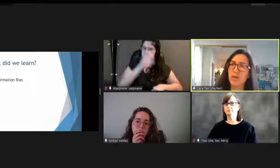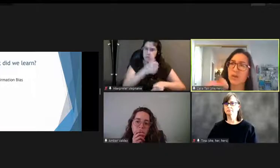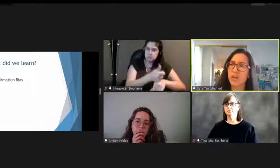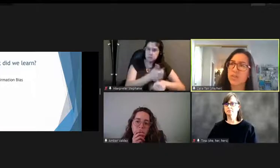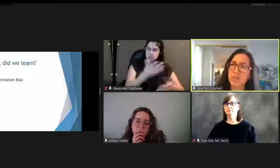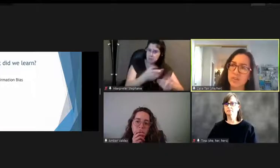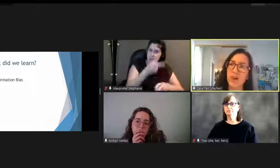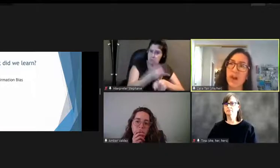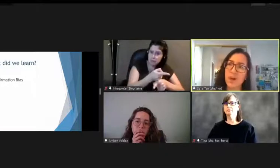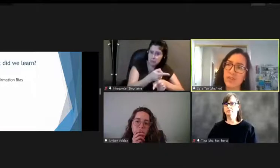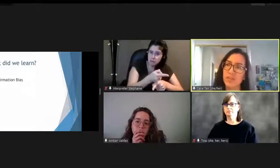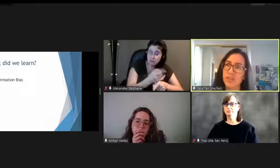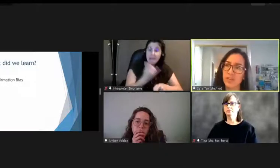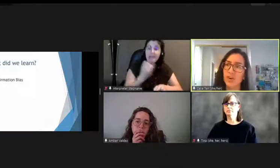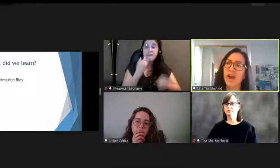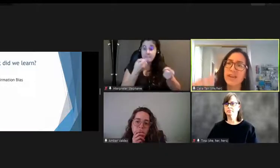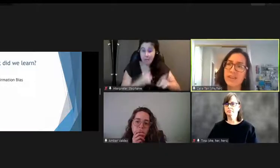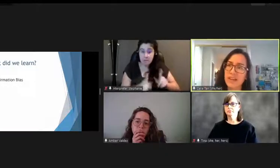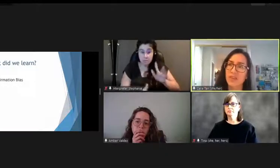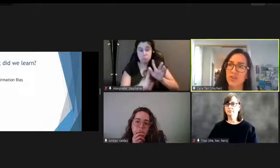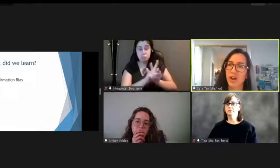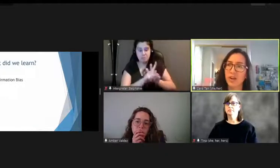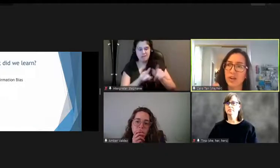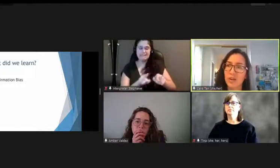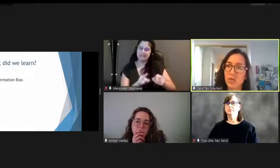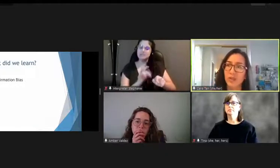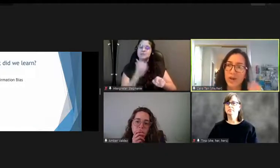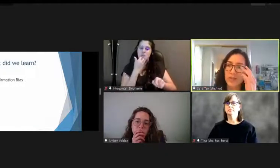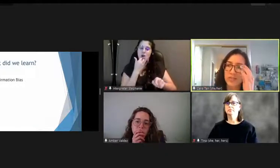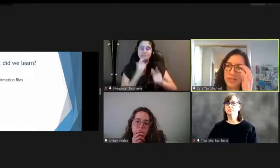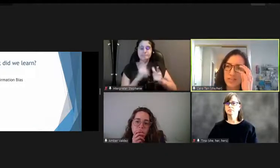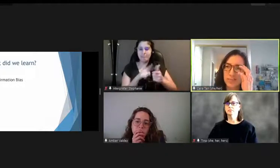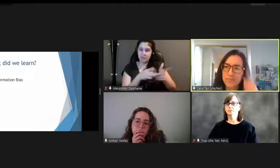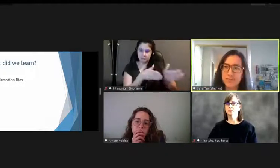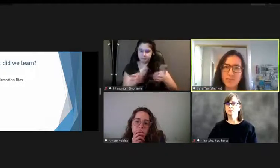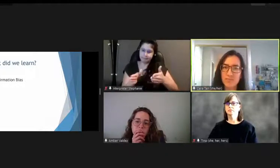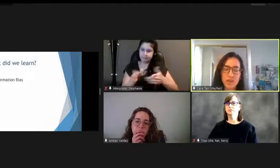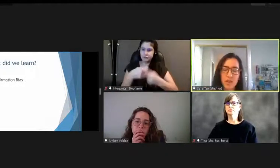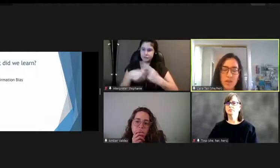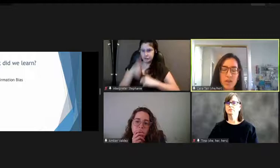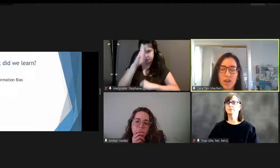drawing board and fix our hypothesis, to try it again, try a new hypothesis.